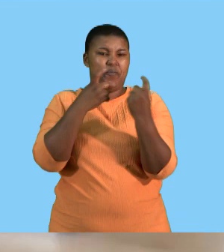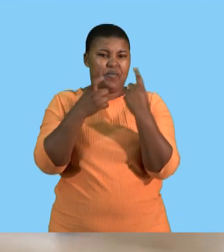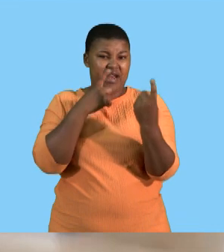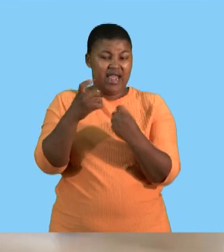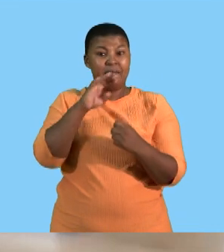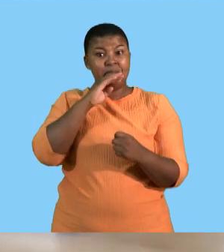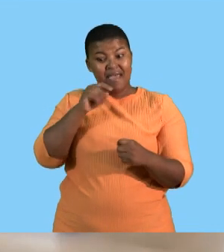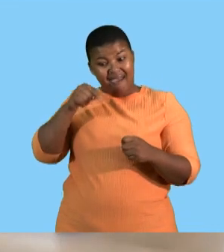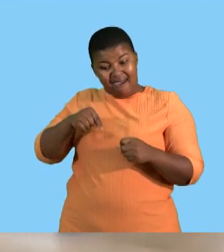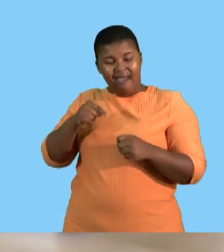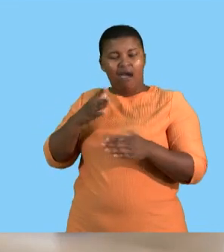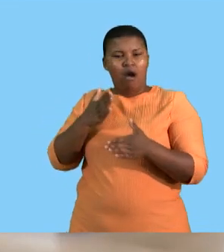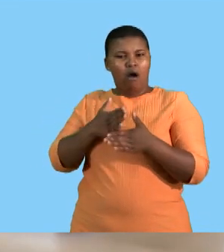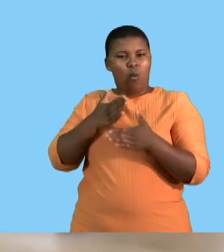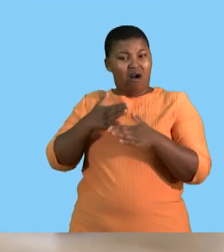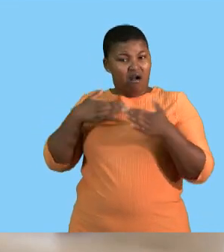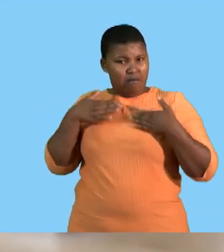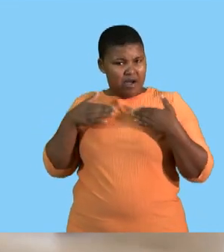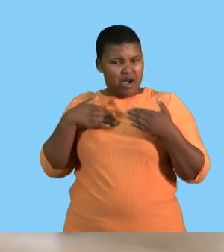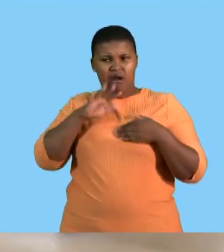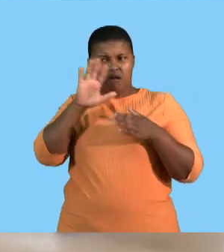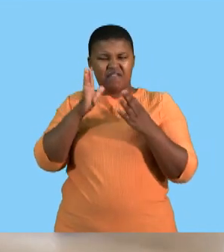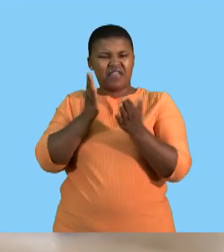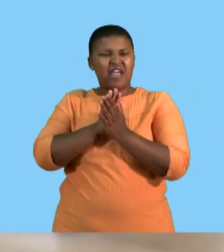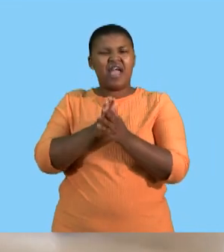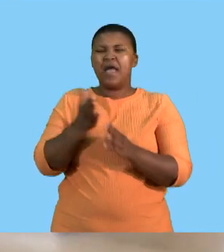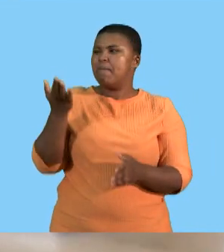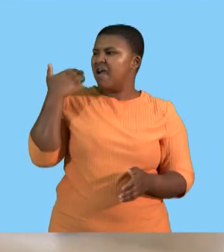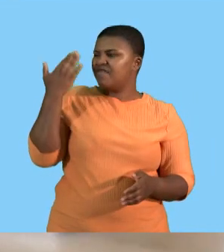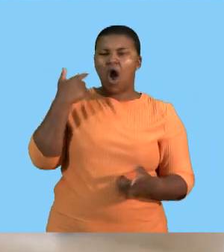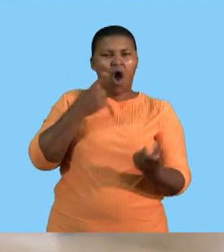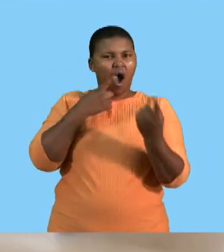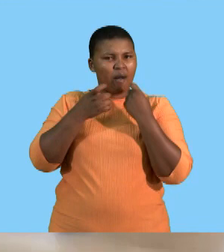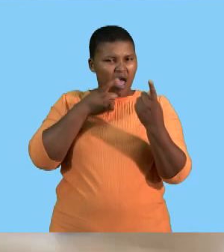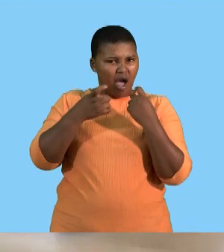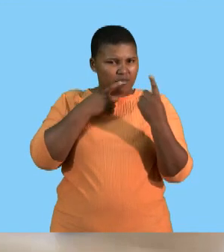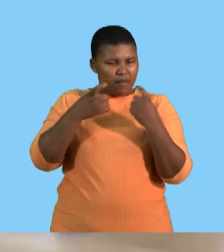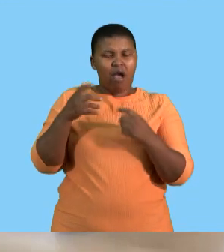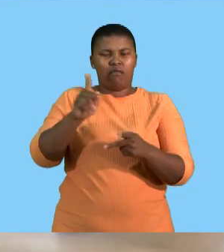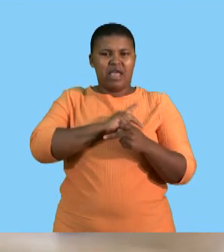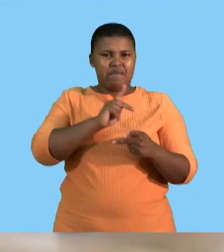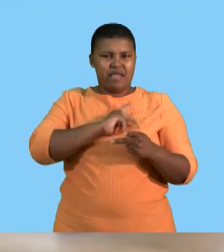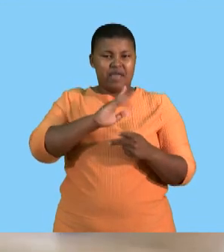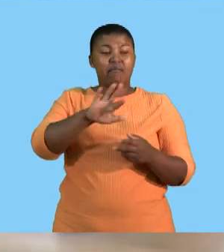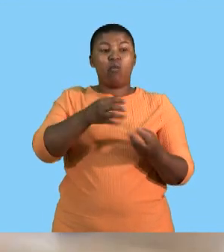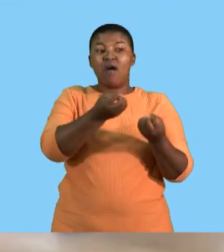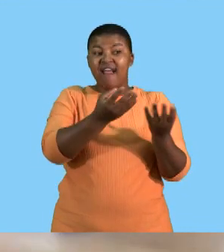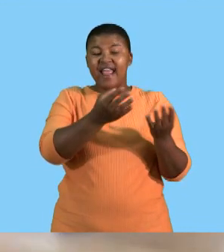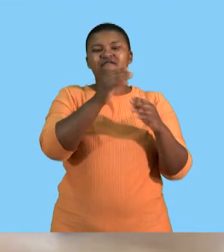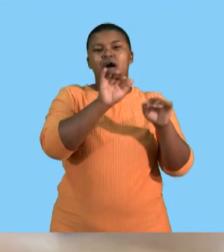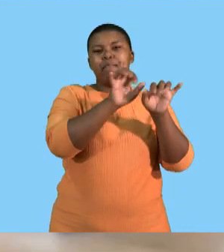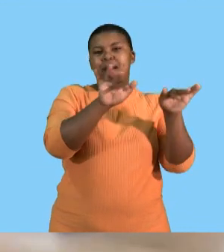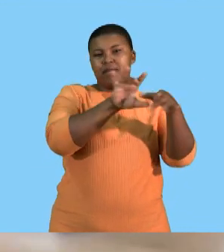public relations in handling complaints. So they will keep a record of all the complaints made in the